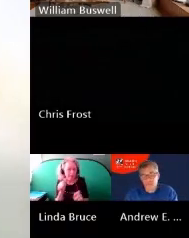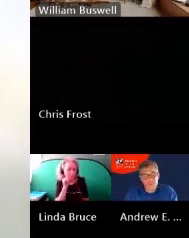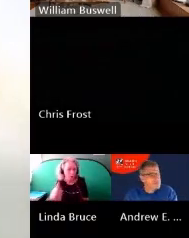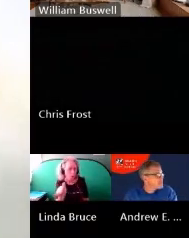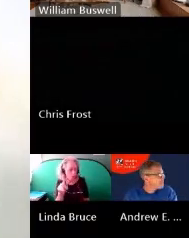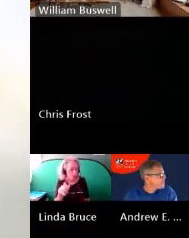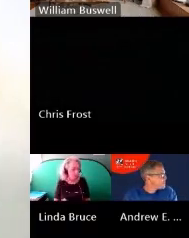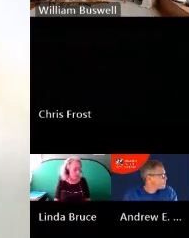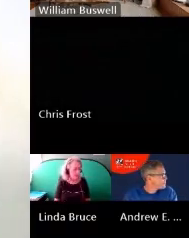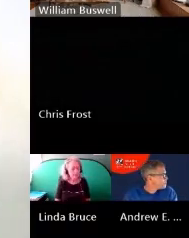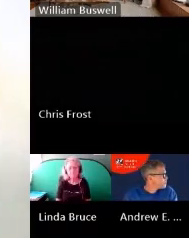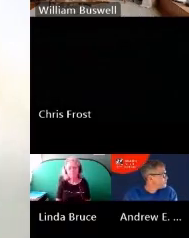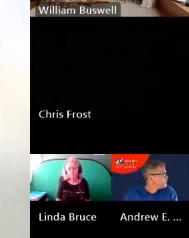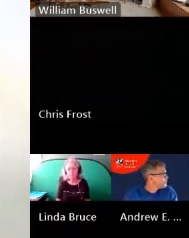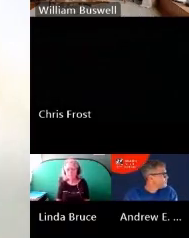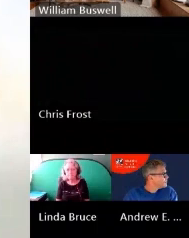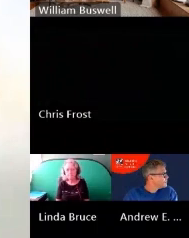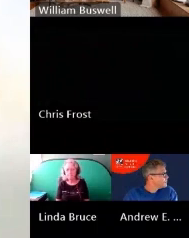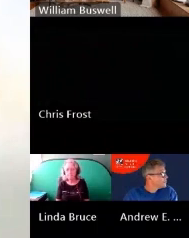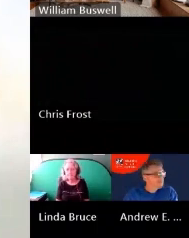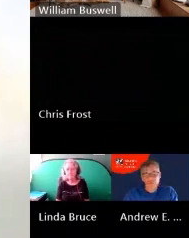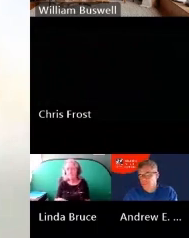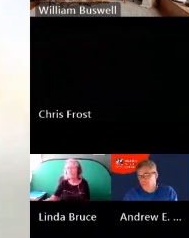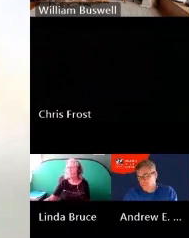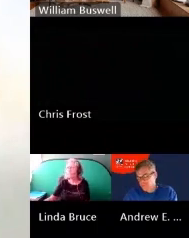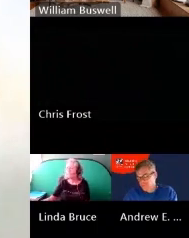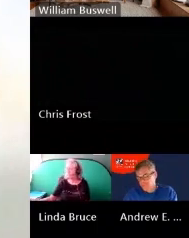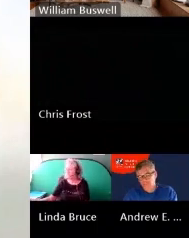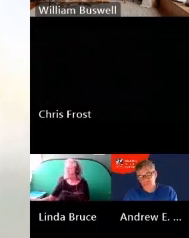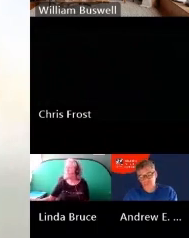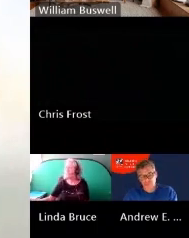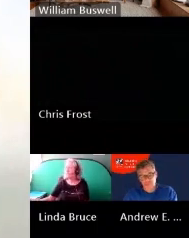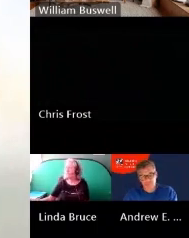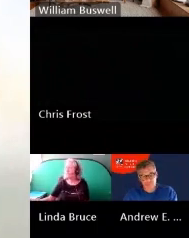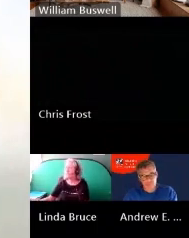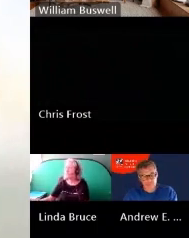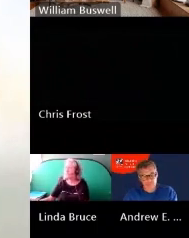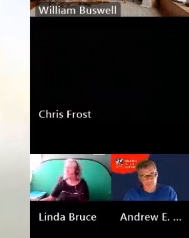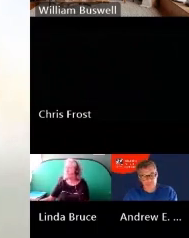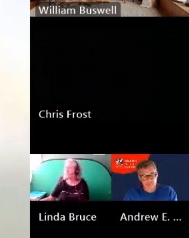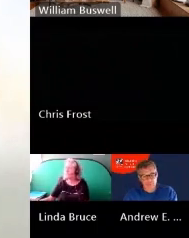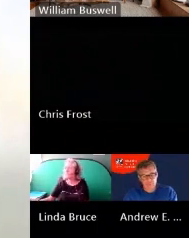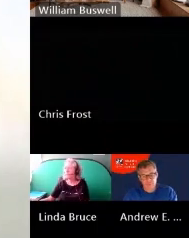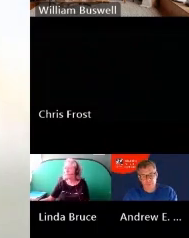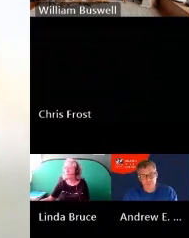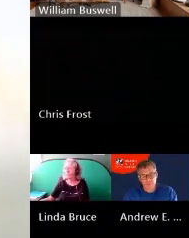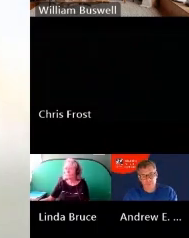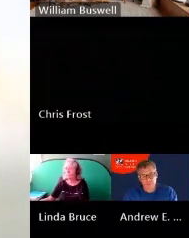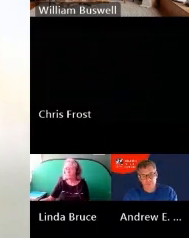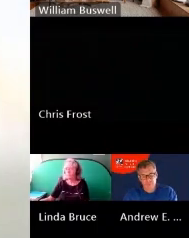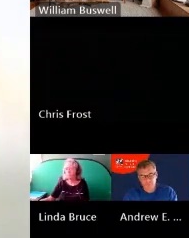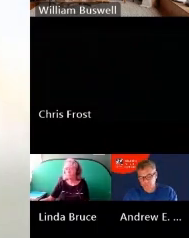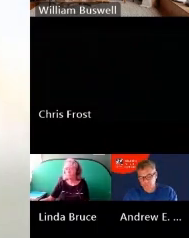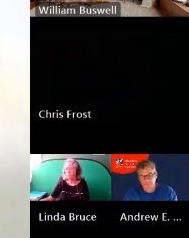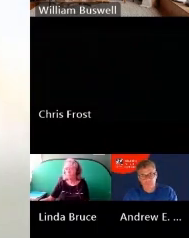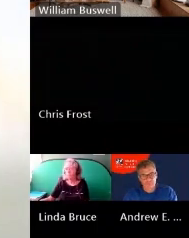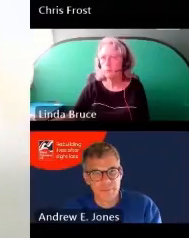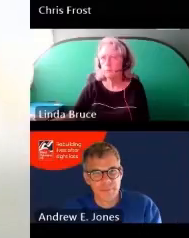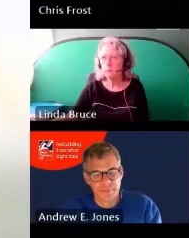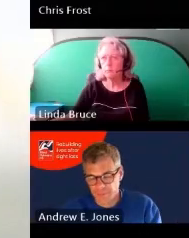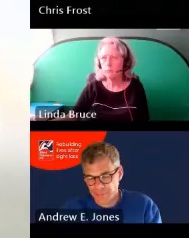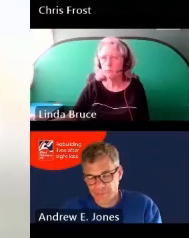So what I'm going to do is try and share the screen of my phone. Bear with me.